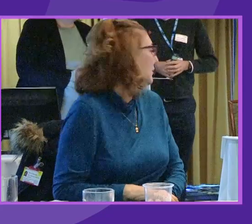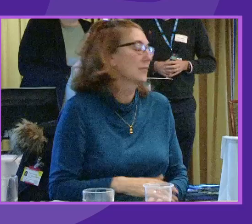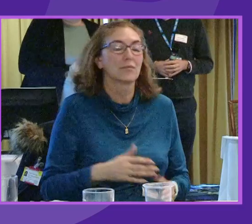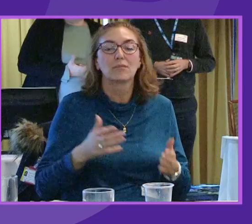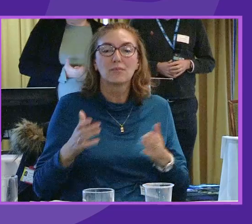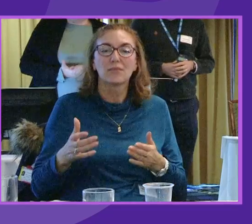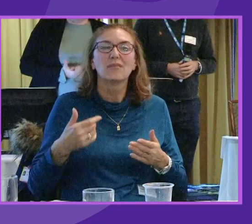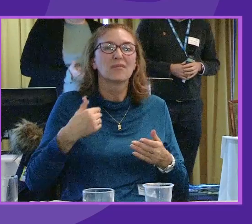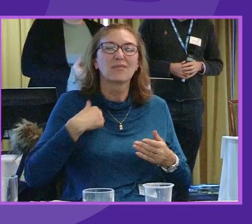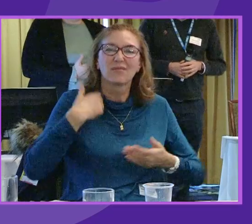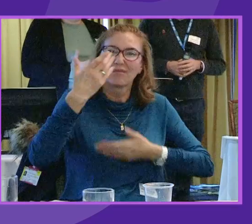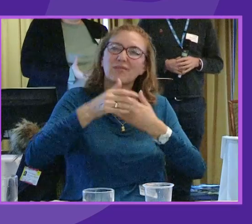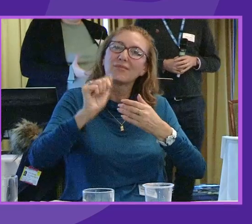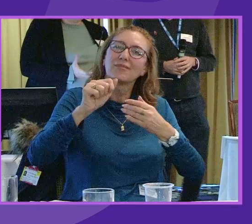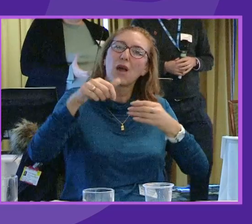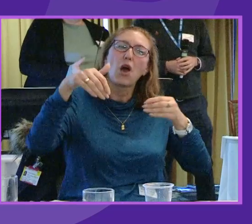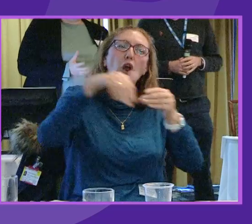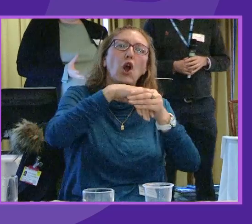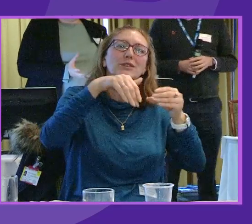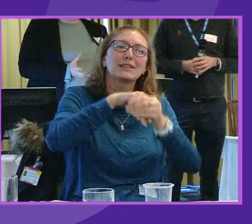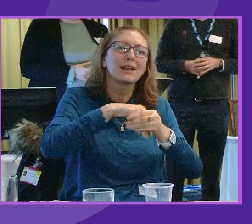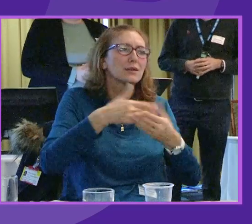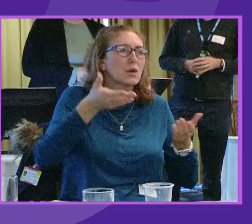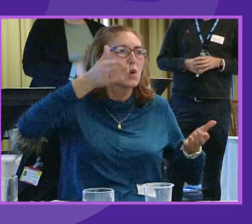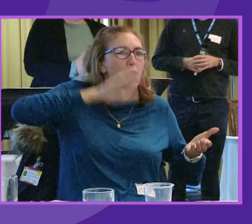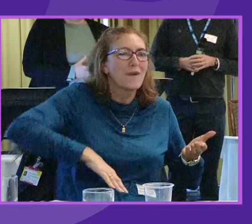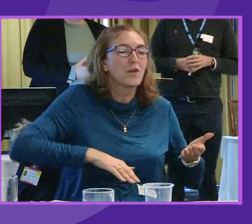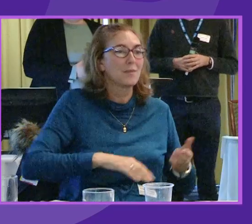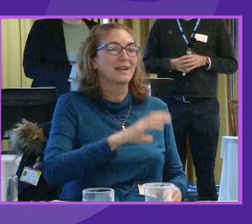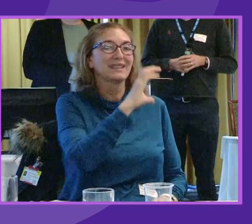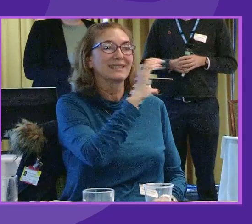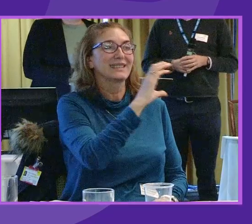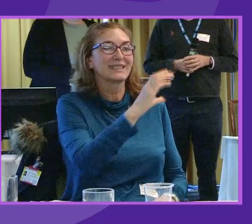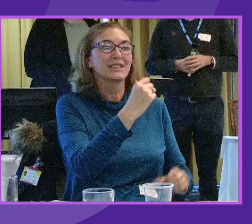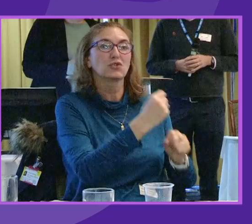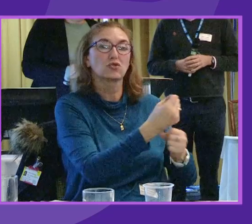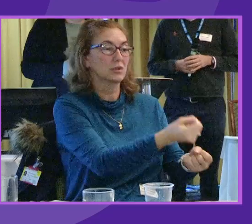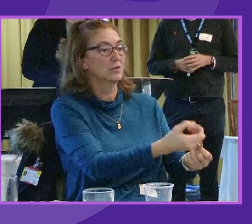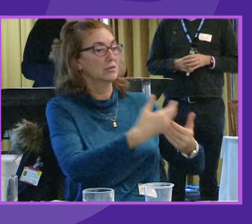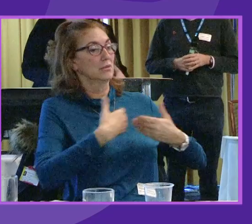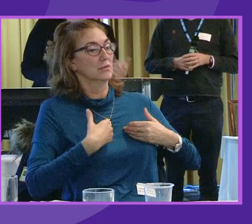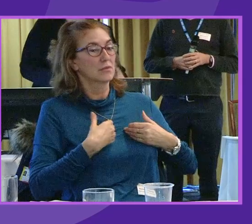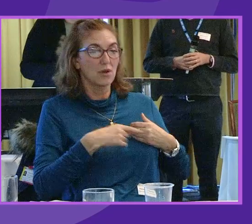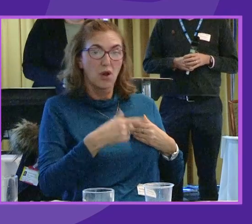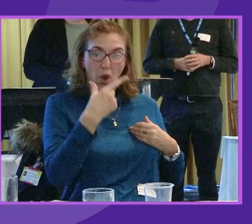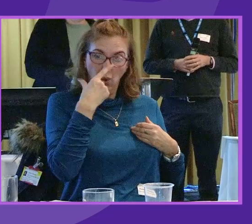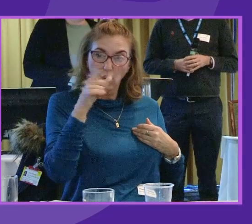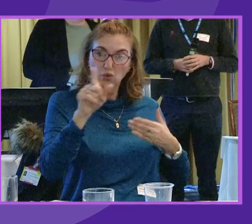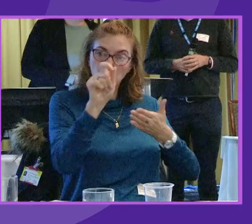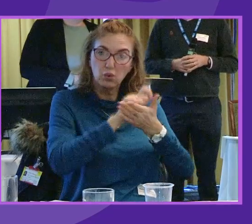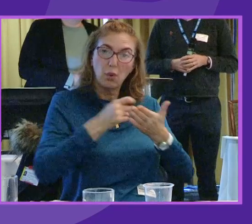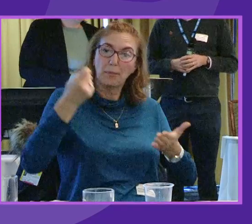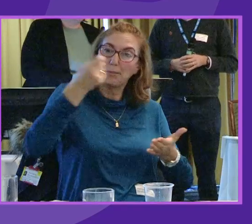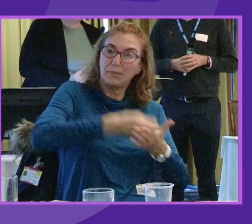you want to say, Sarah, about... Yeah, I mean, just to give a bit of the context to this, really, this did come about from an opportunity that the CCGs kind of brought to us,